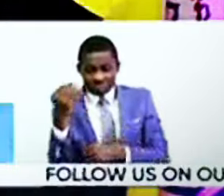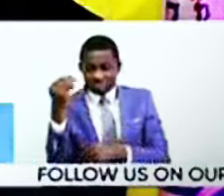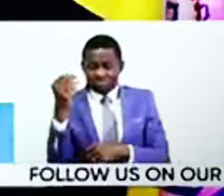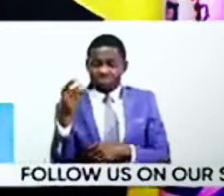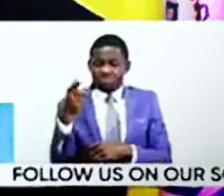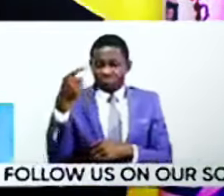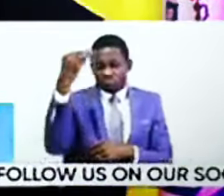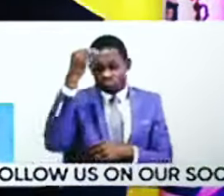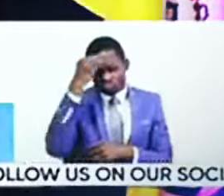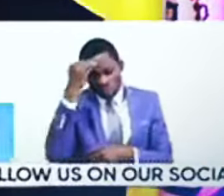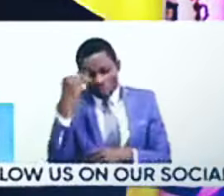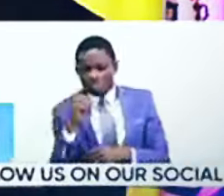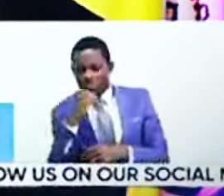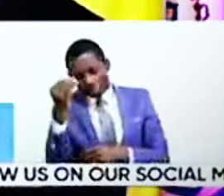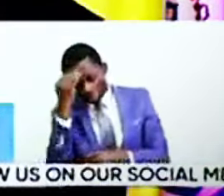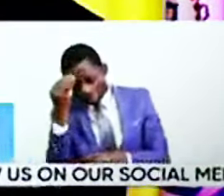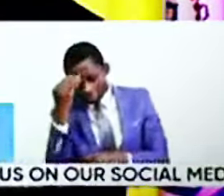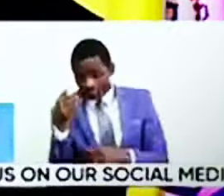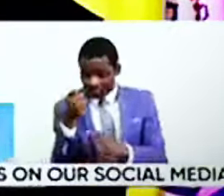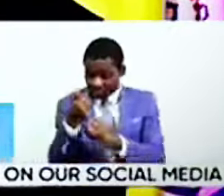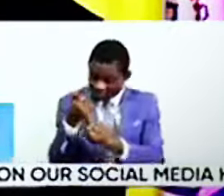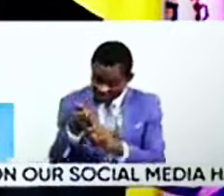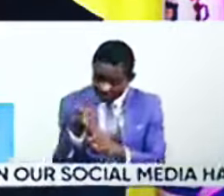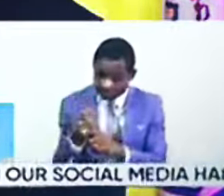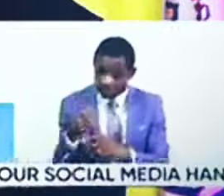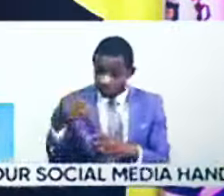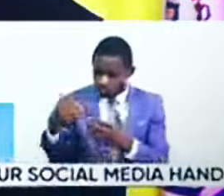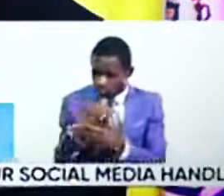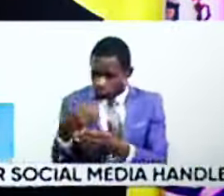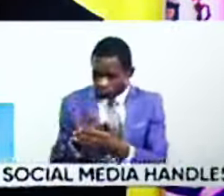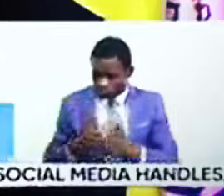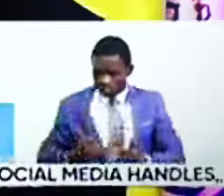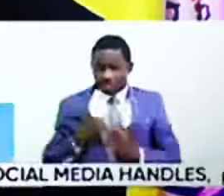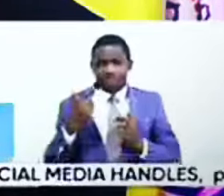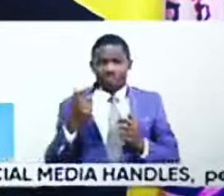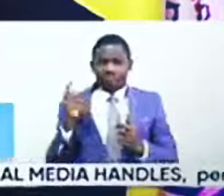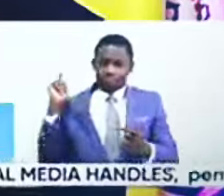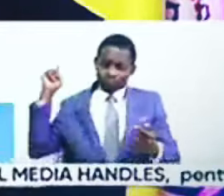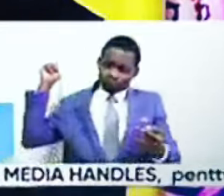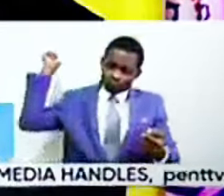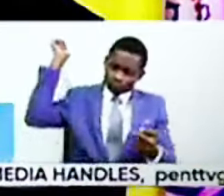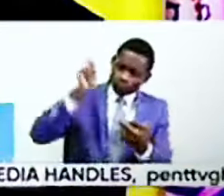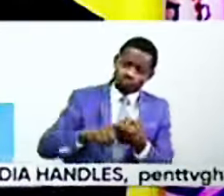wahunim nim na de wenina so. So your whole being is changed and transformed.